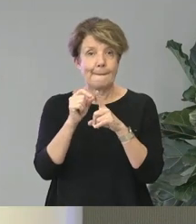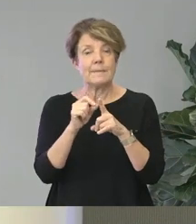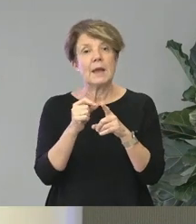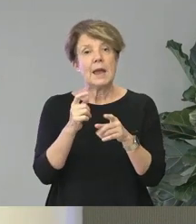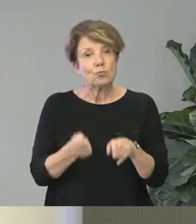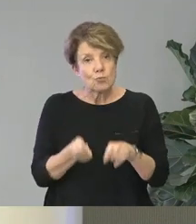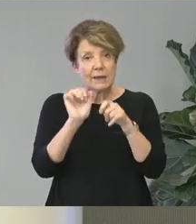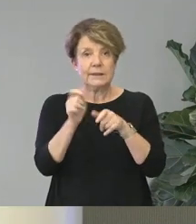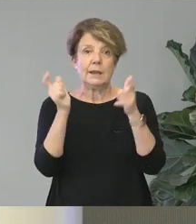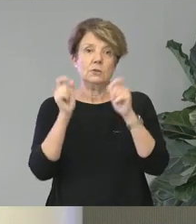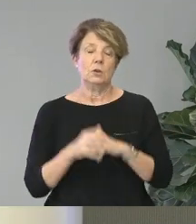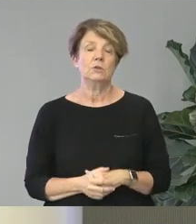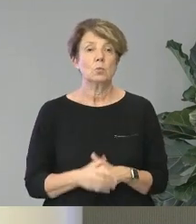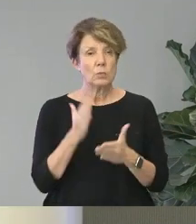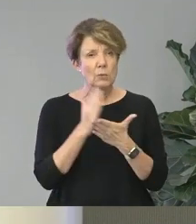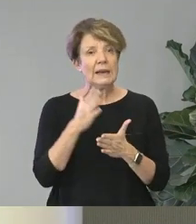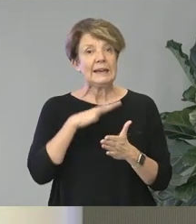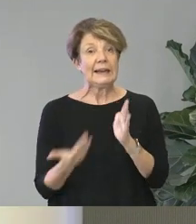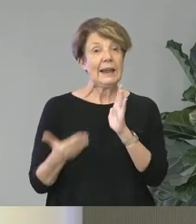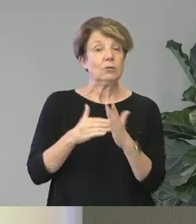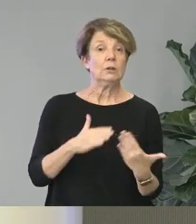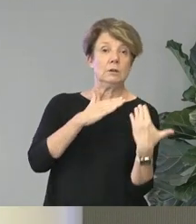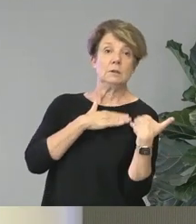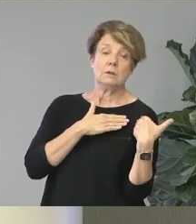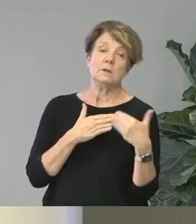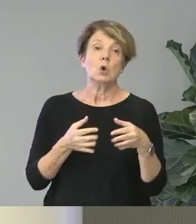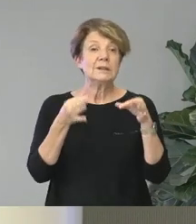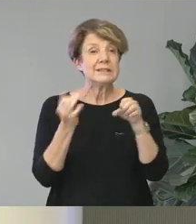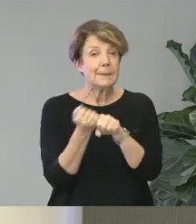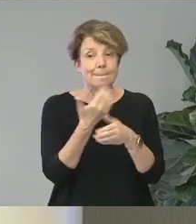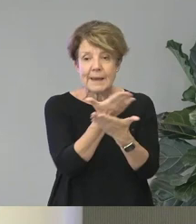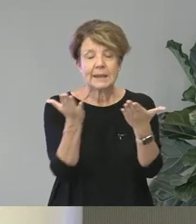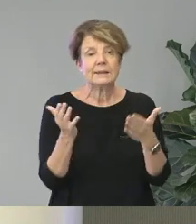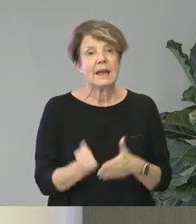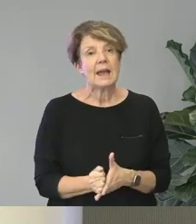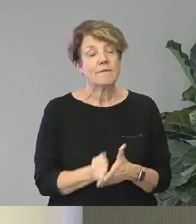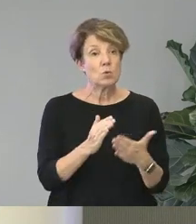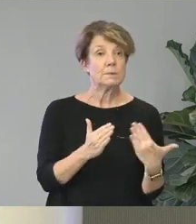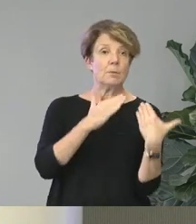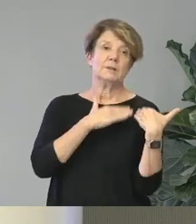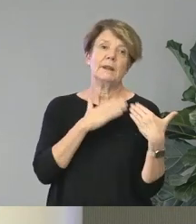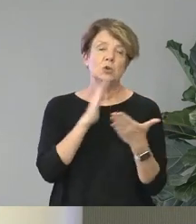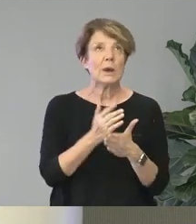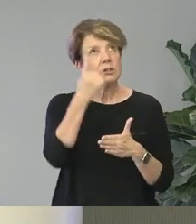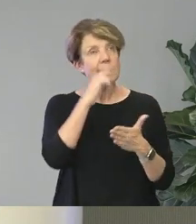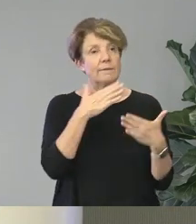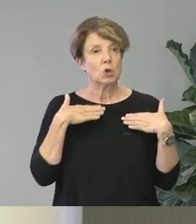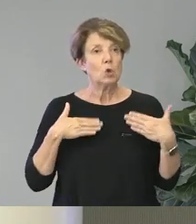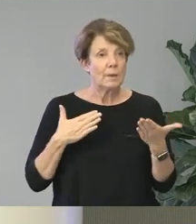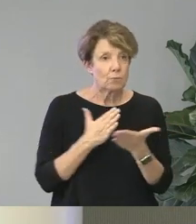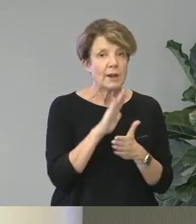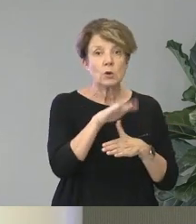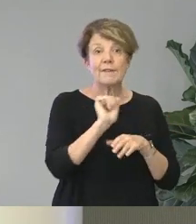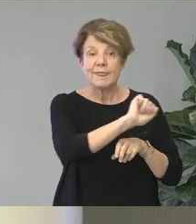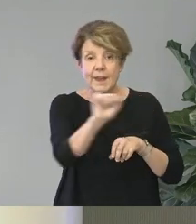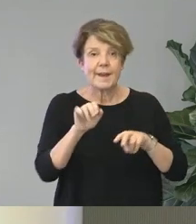for enhanced accountability so that decision makers have a duty to consider the human rights impact of their